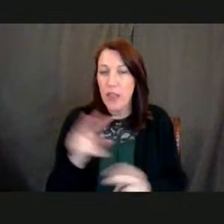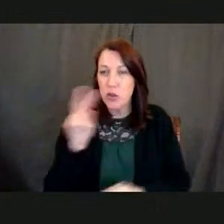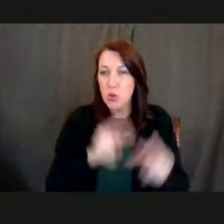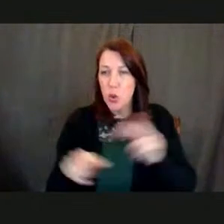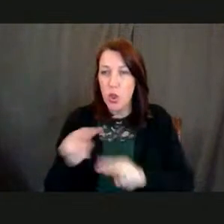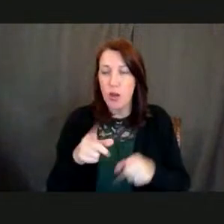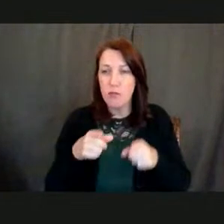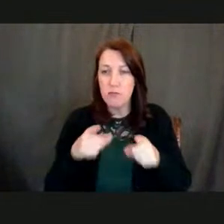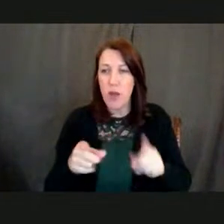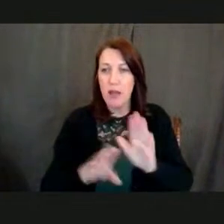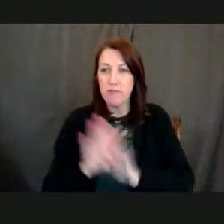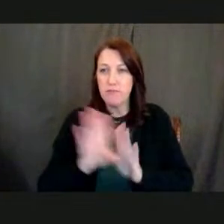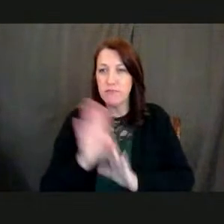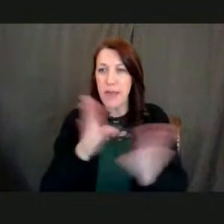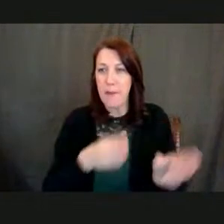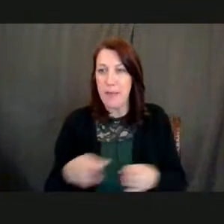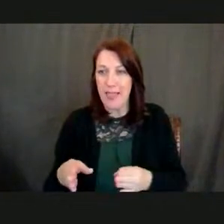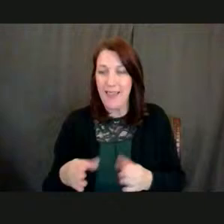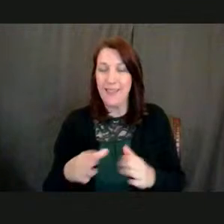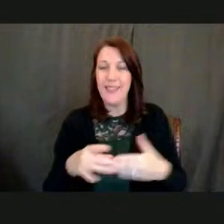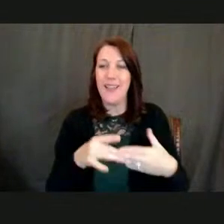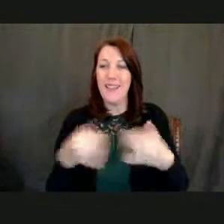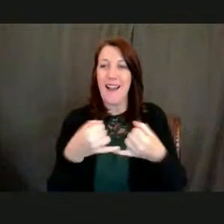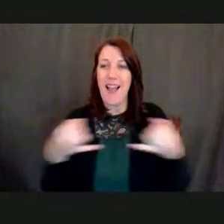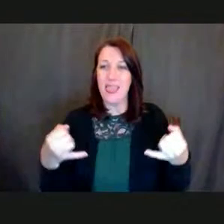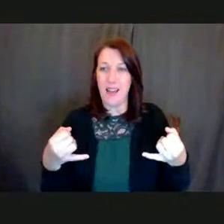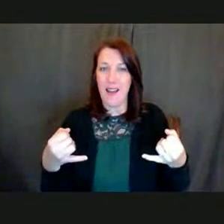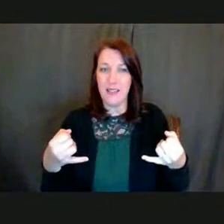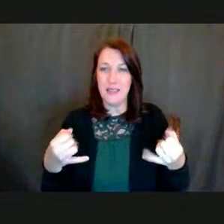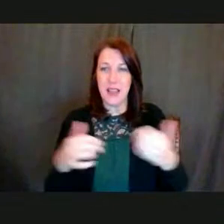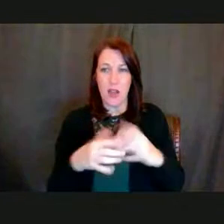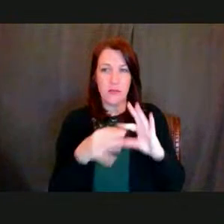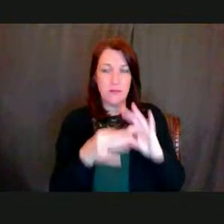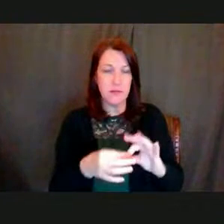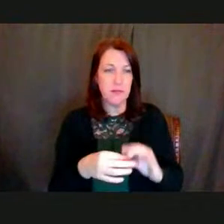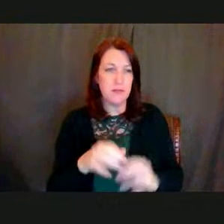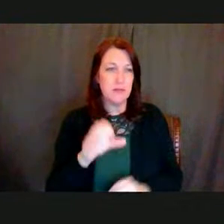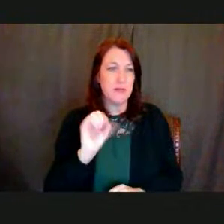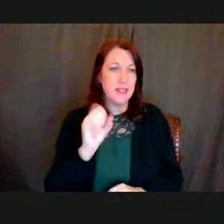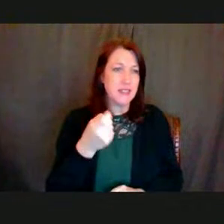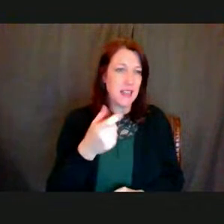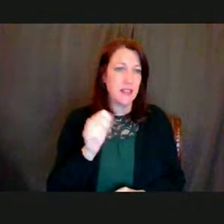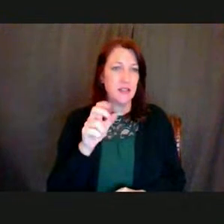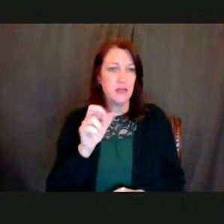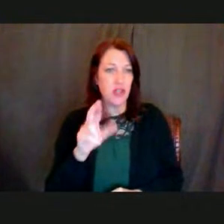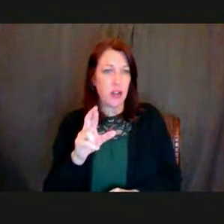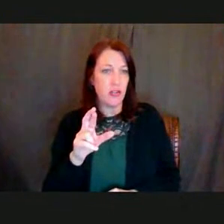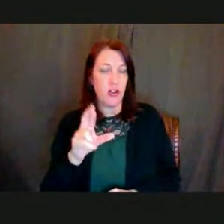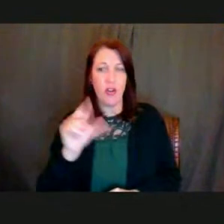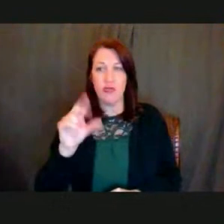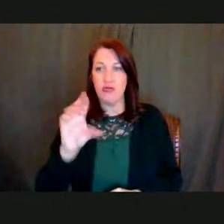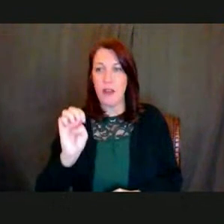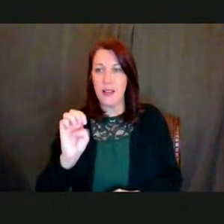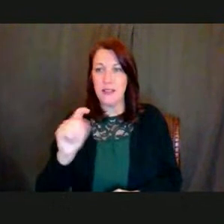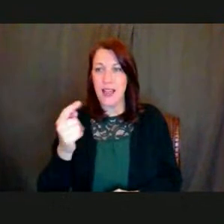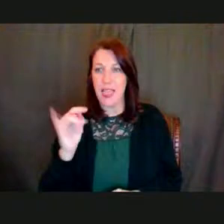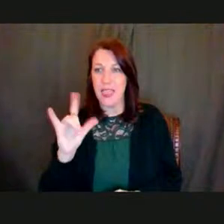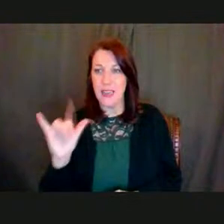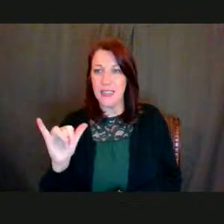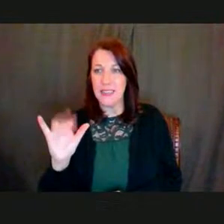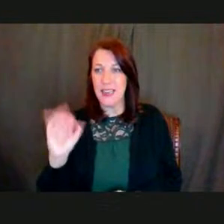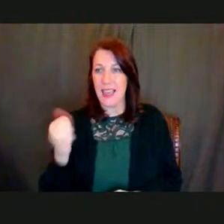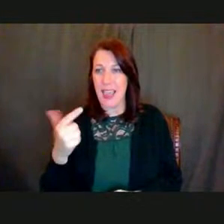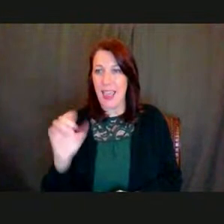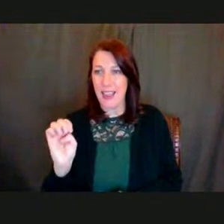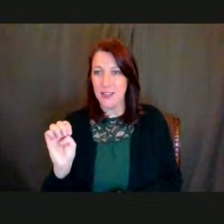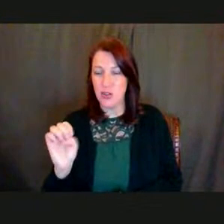making an inclusion plan are guidelines for review of inclusion on the basis of sex or gender, race, ethnicity, and age. This is available on our website, and you